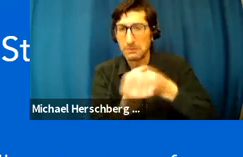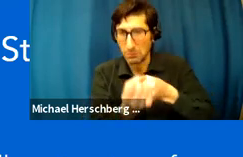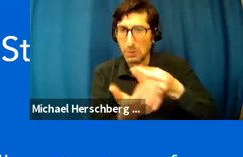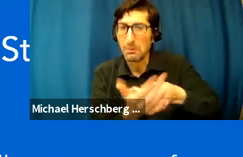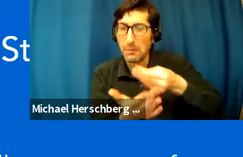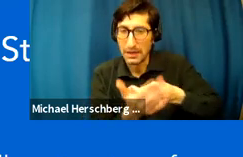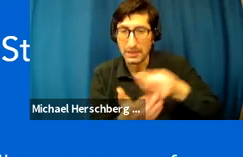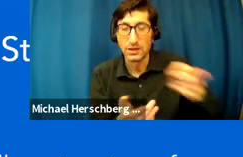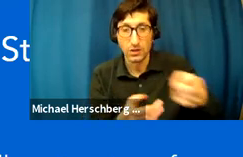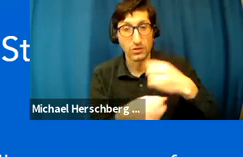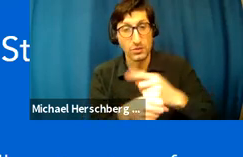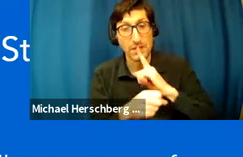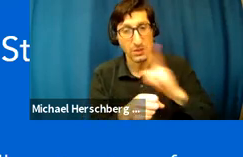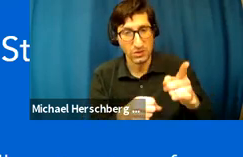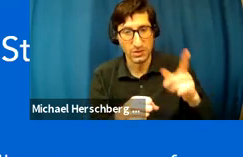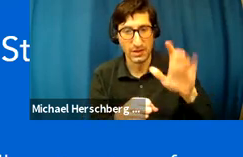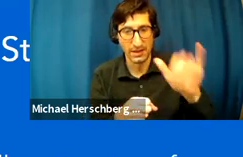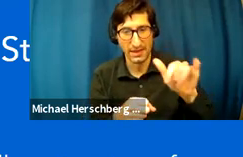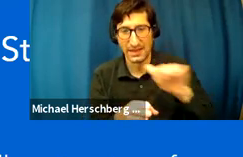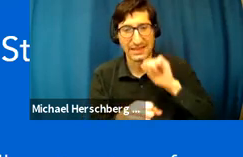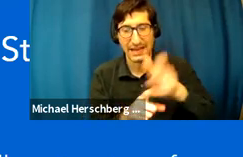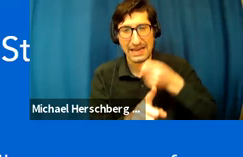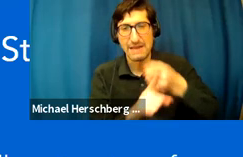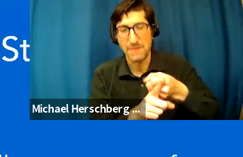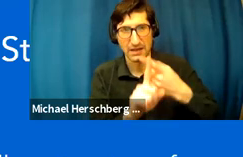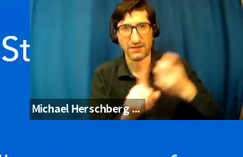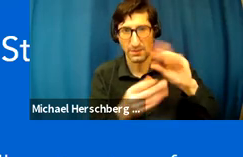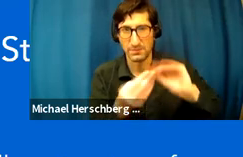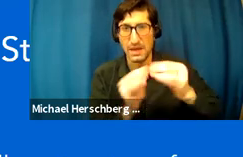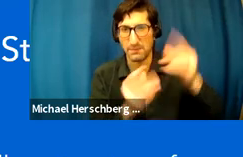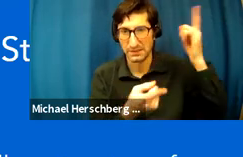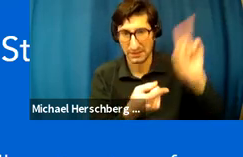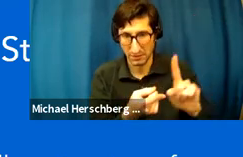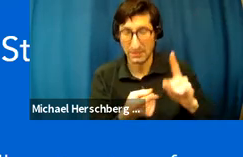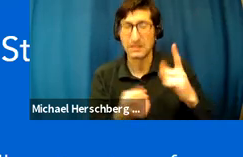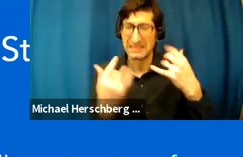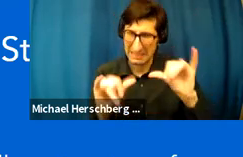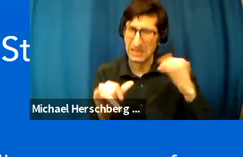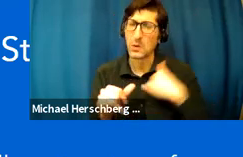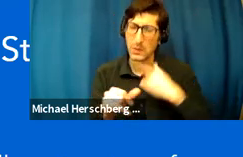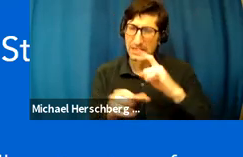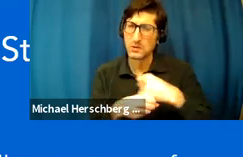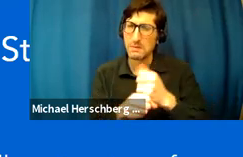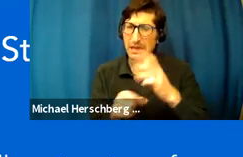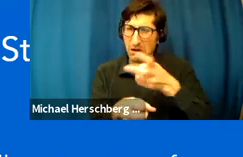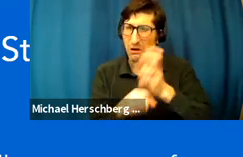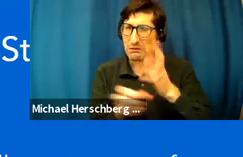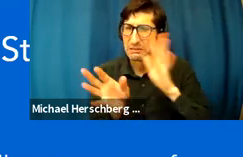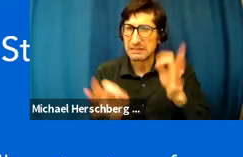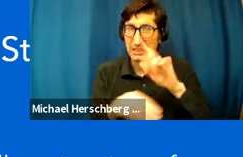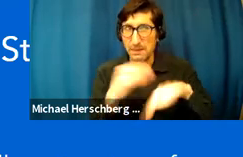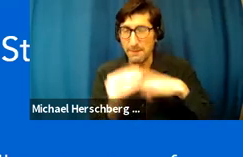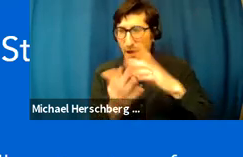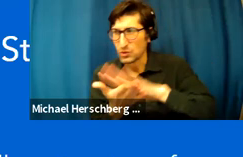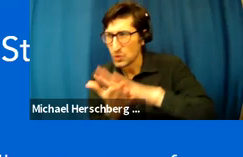allocation through weighted student funding. While we have still needed to make some difficult decisions around the capacity of our schools and